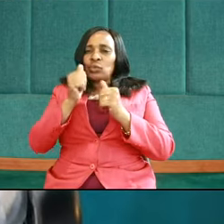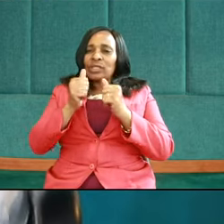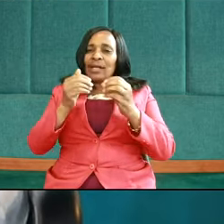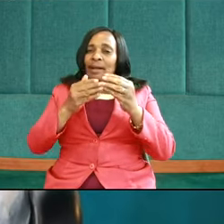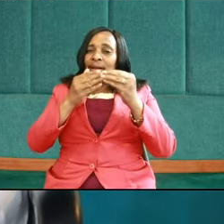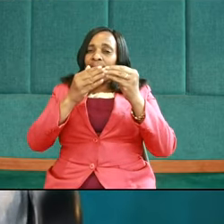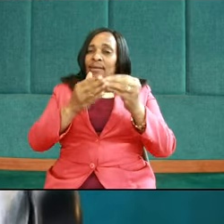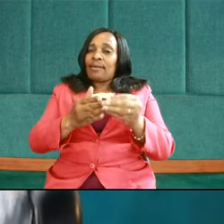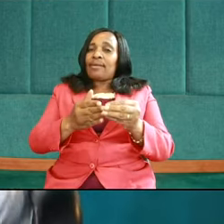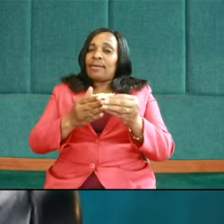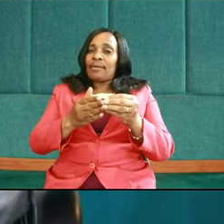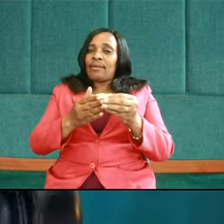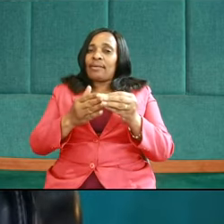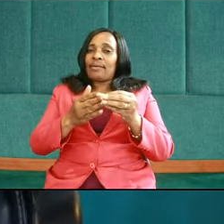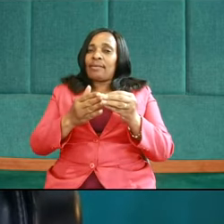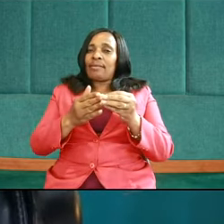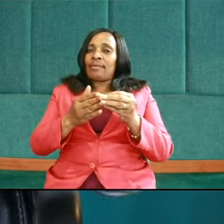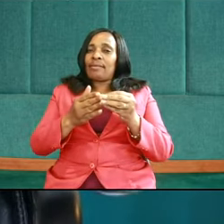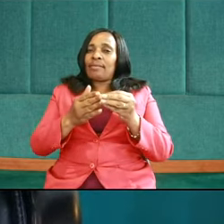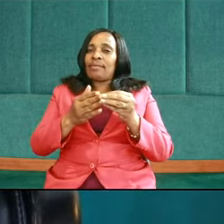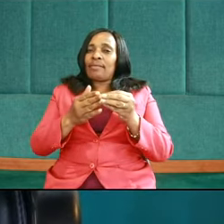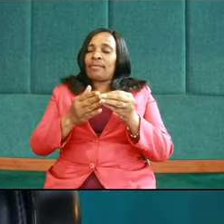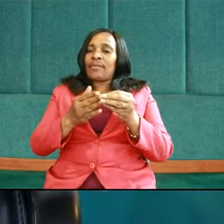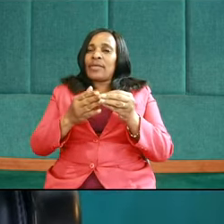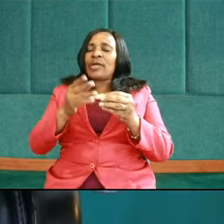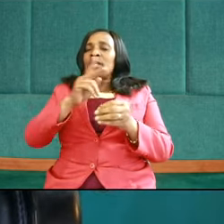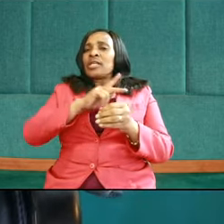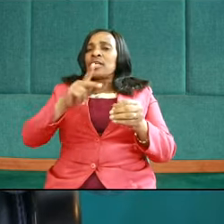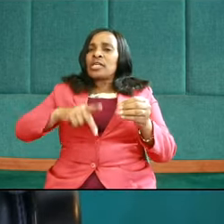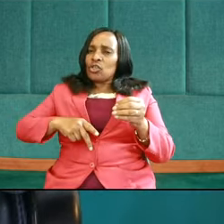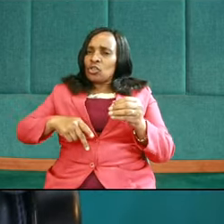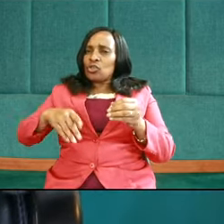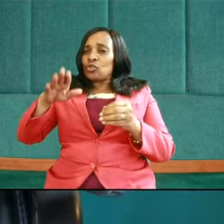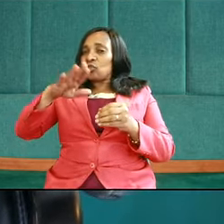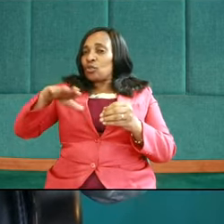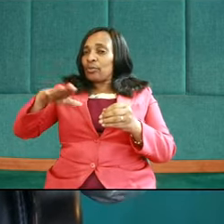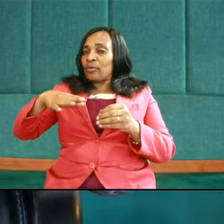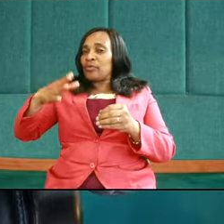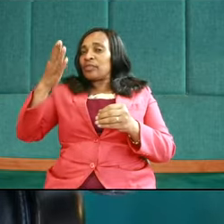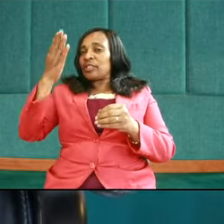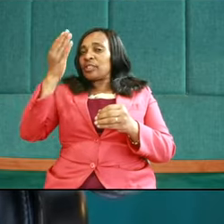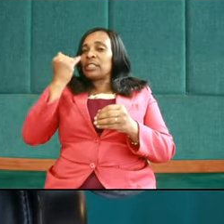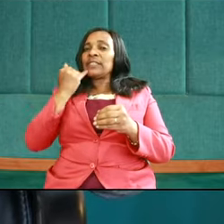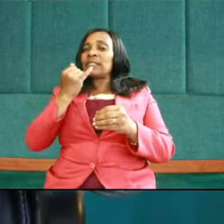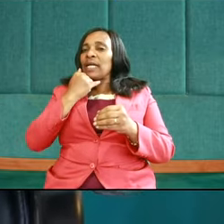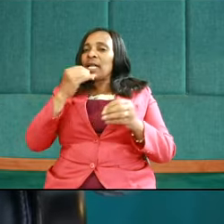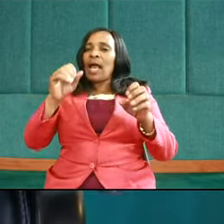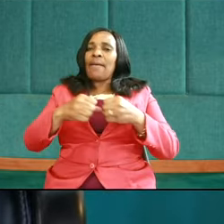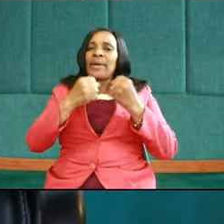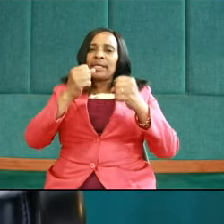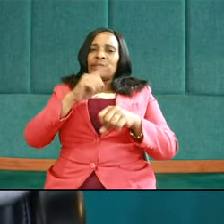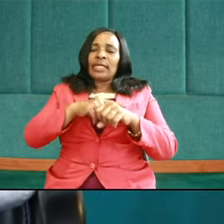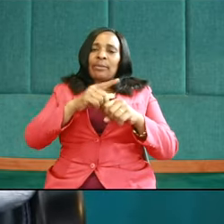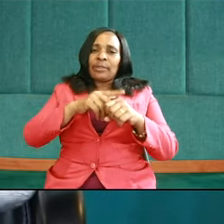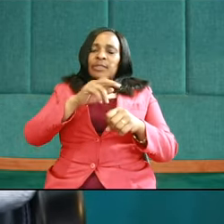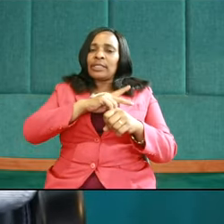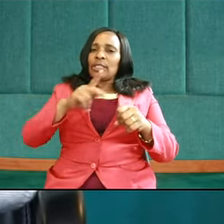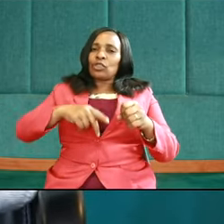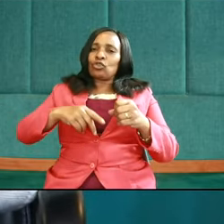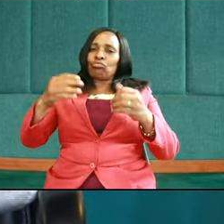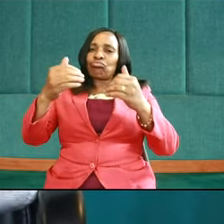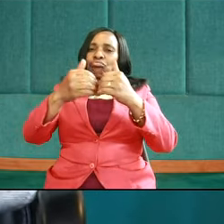to the stories in the kingdom of Israel that were happening during the time the kingdom was